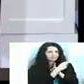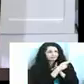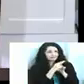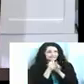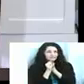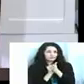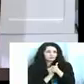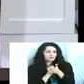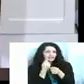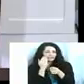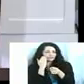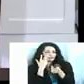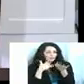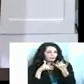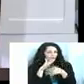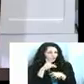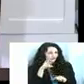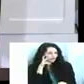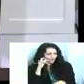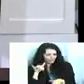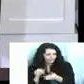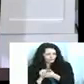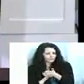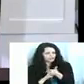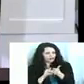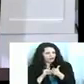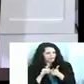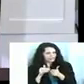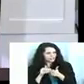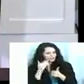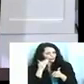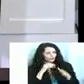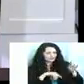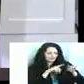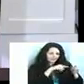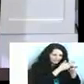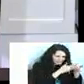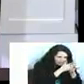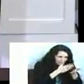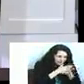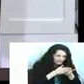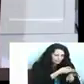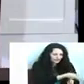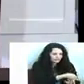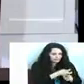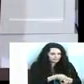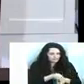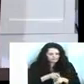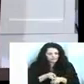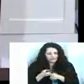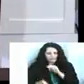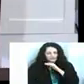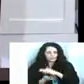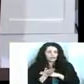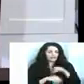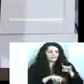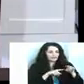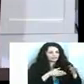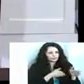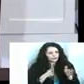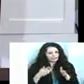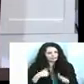occasions, you will know that there are many, many pieces of the scripture that we could draw out this morning. Many, many ways in which we